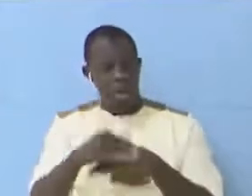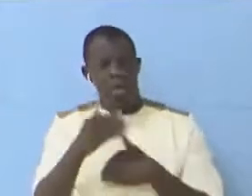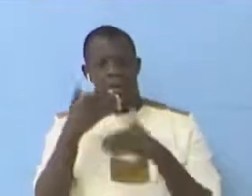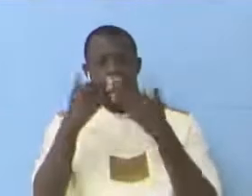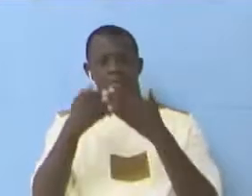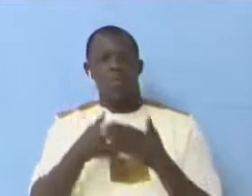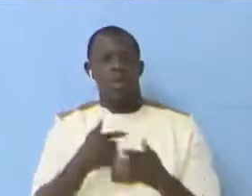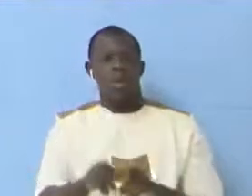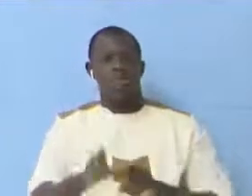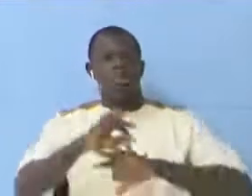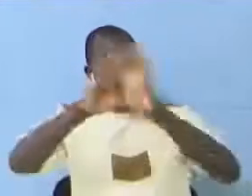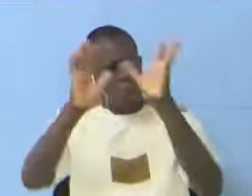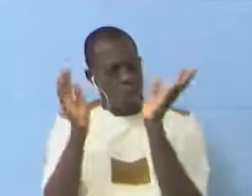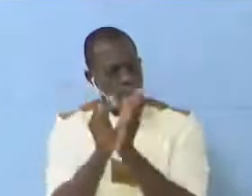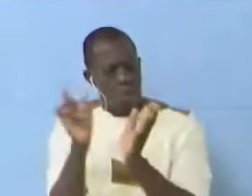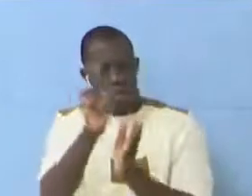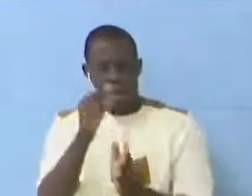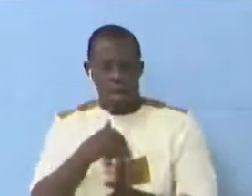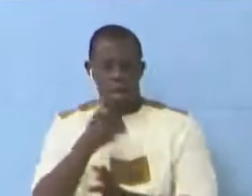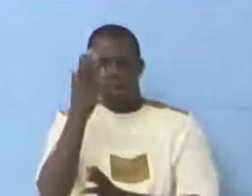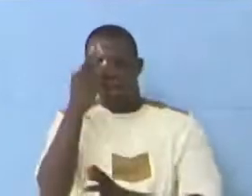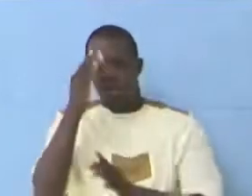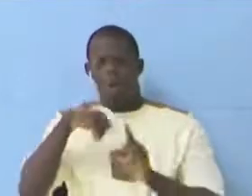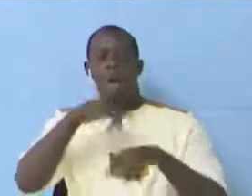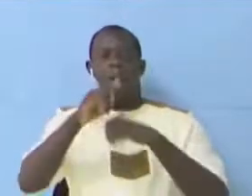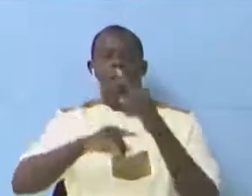And that's all I knew about Daba's issue.